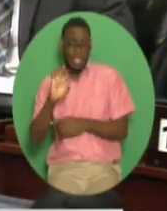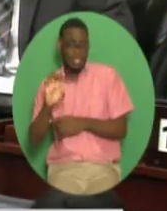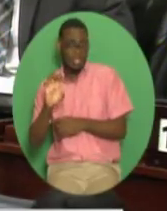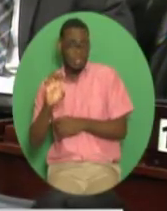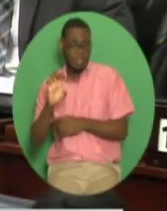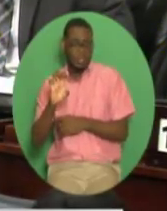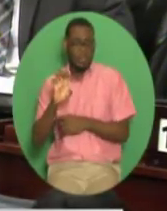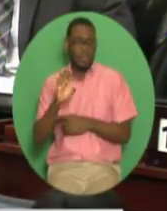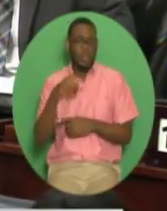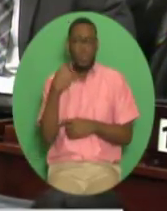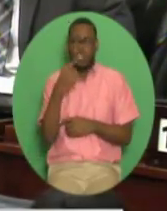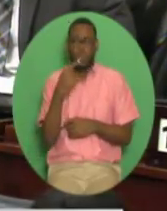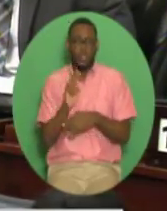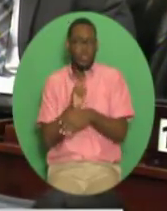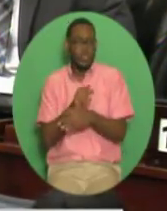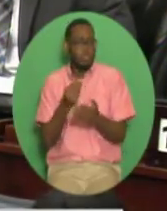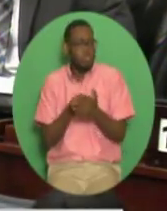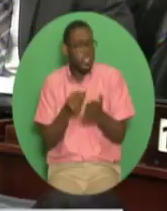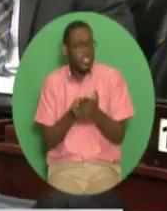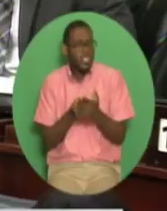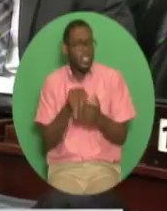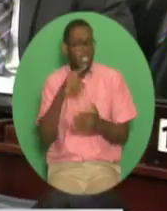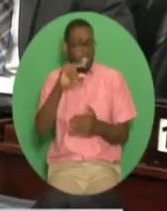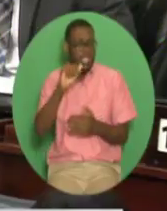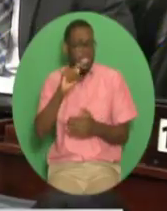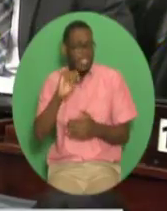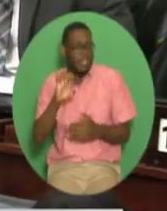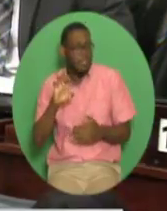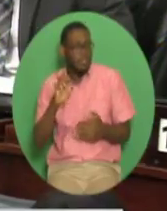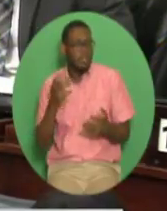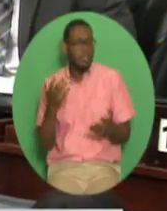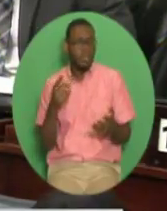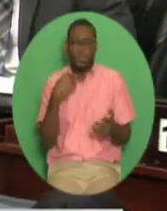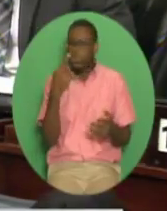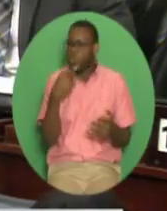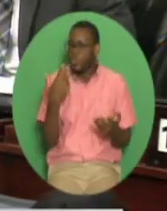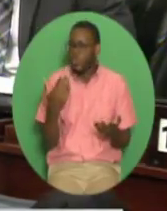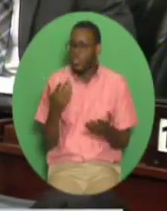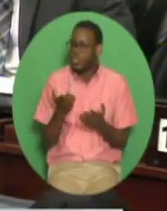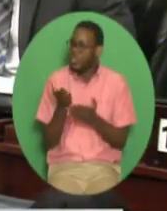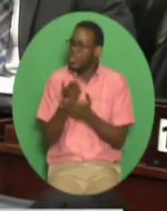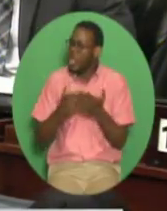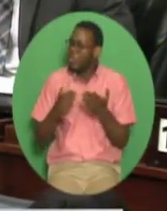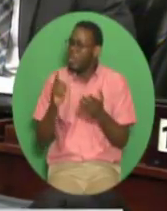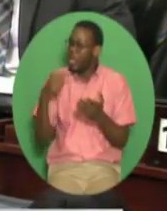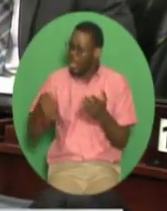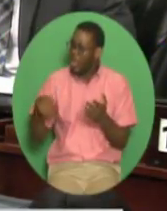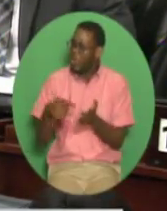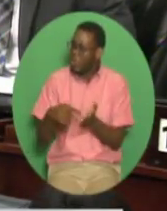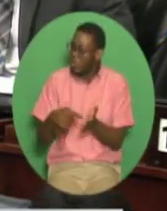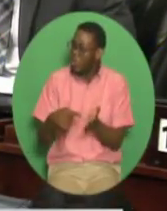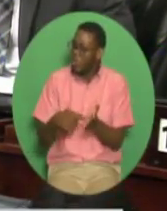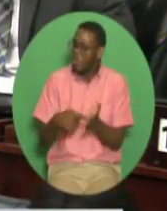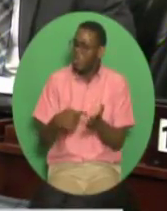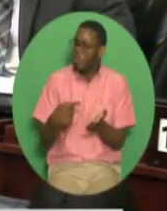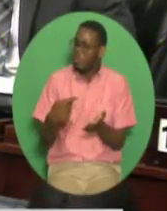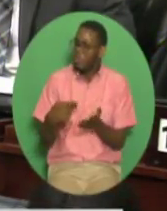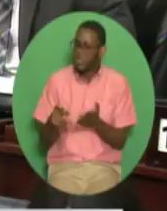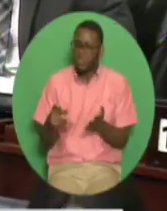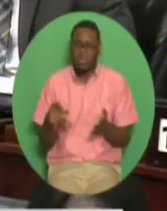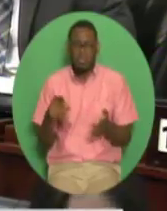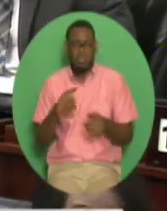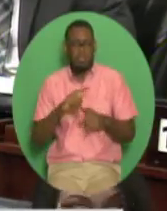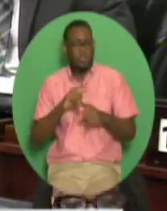GATE funding were those persons in the main who could have afforded it. The majority of persons